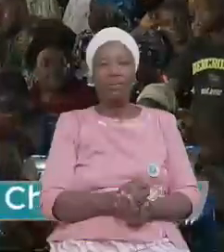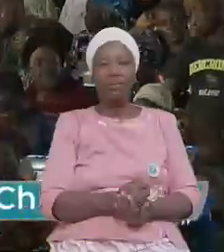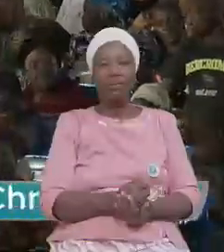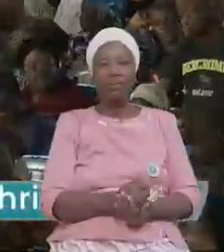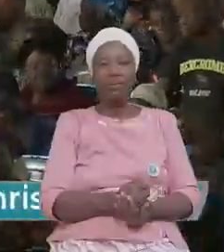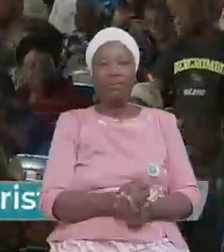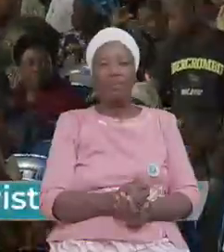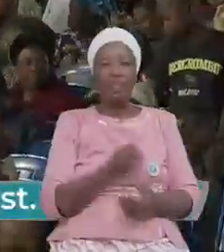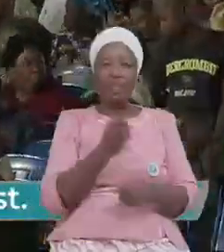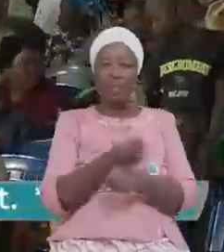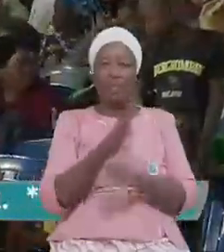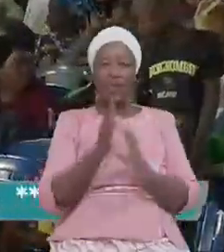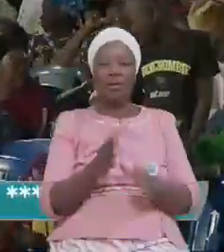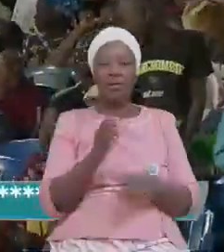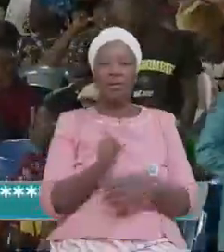Counselors,